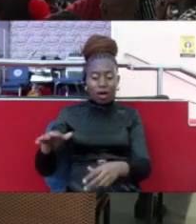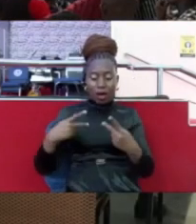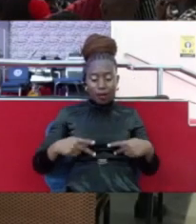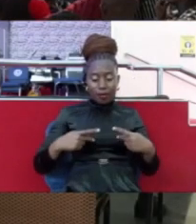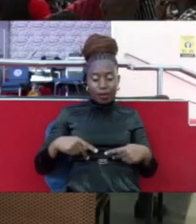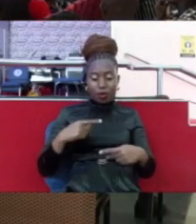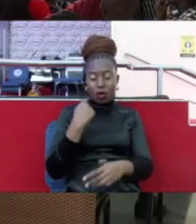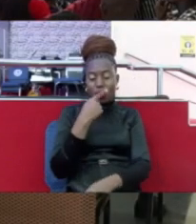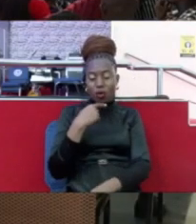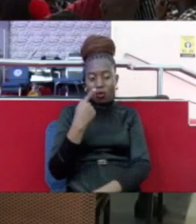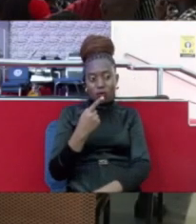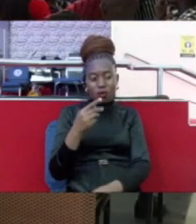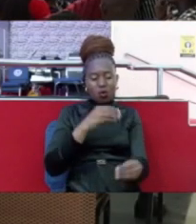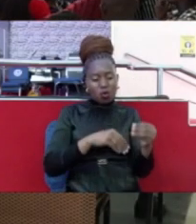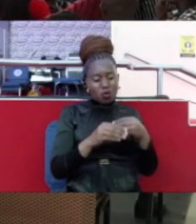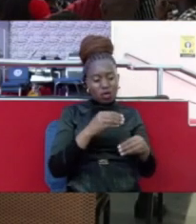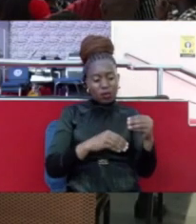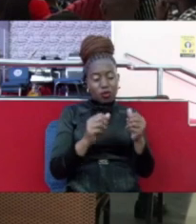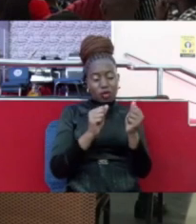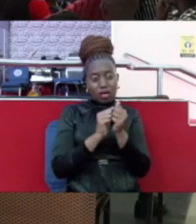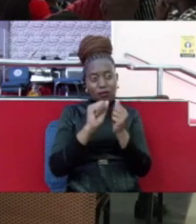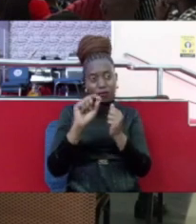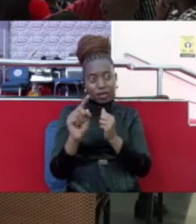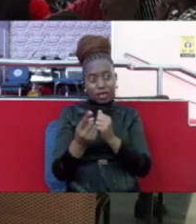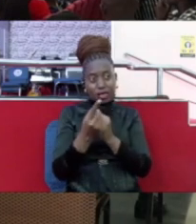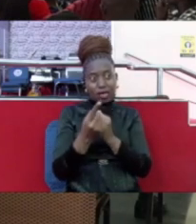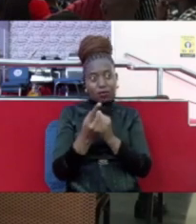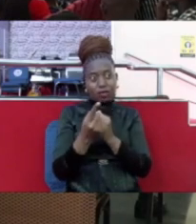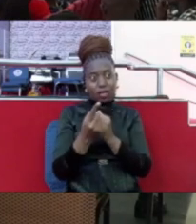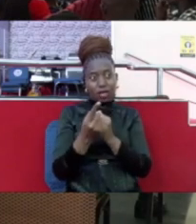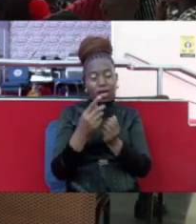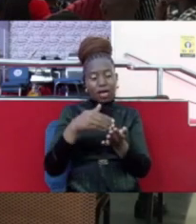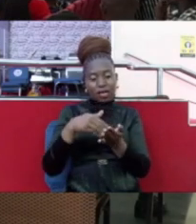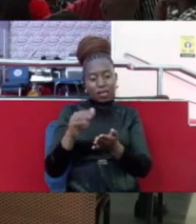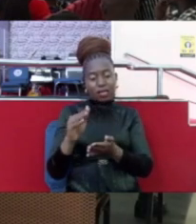and sent it to me and said, I'm not sure why,